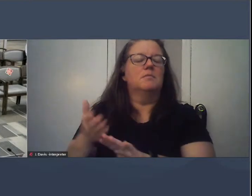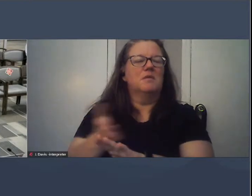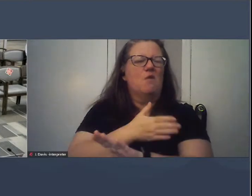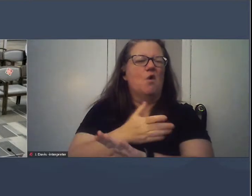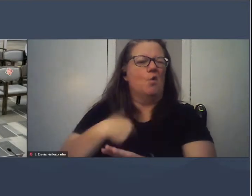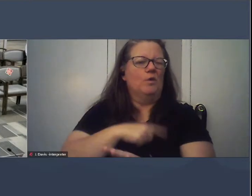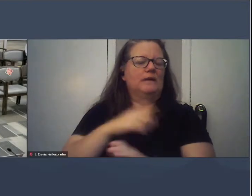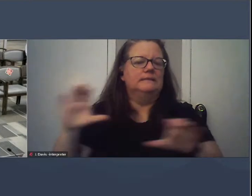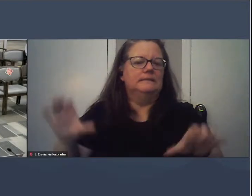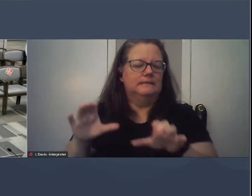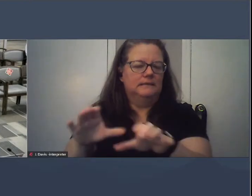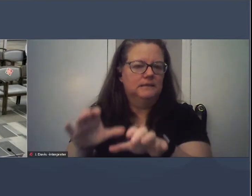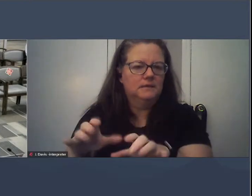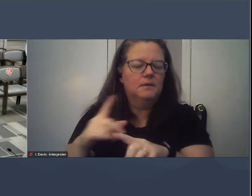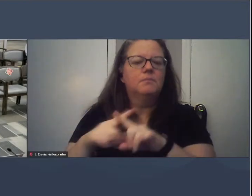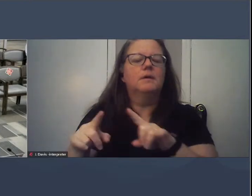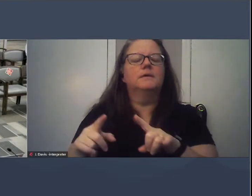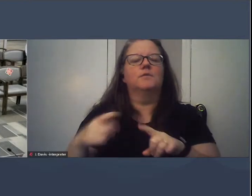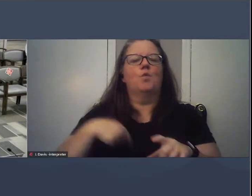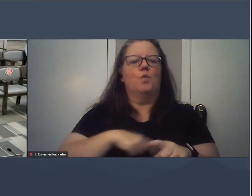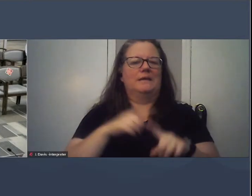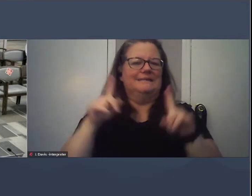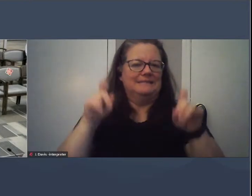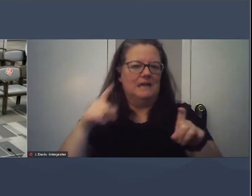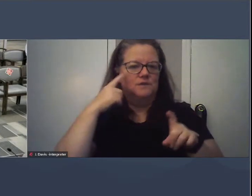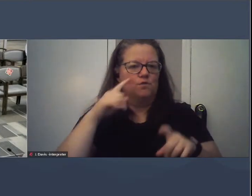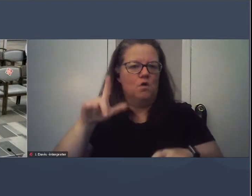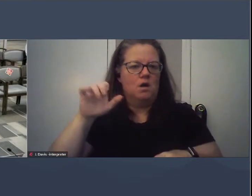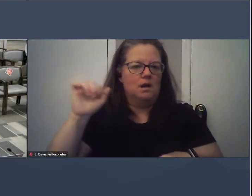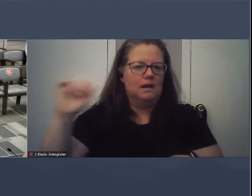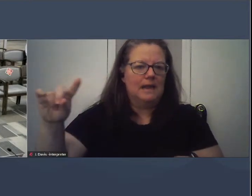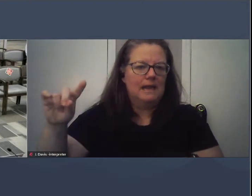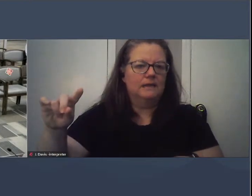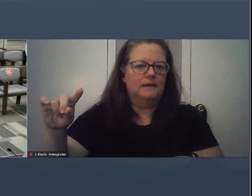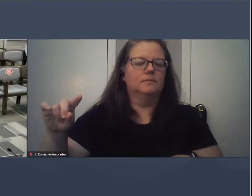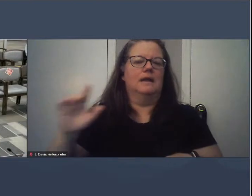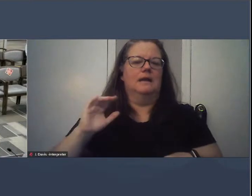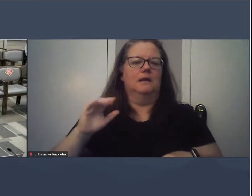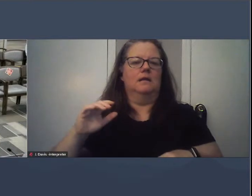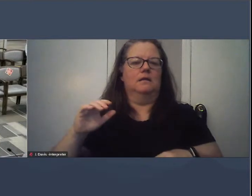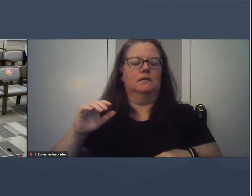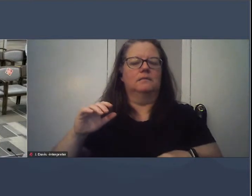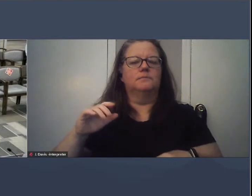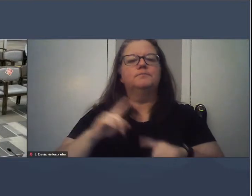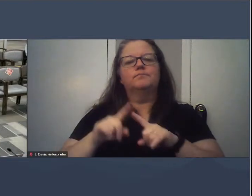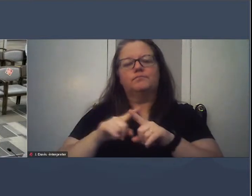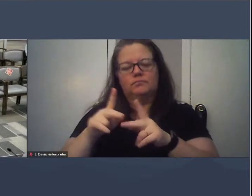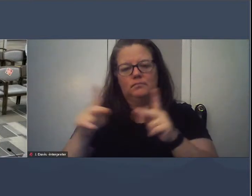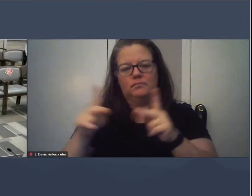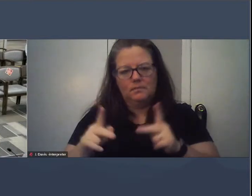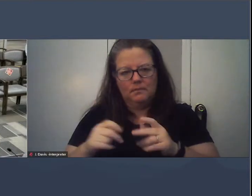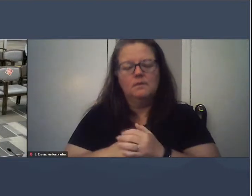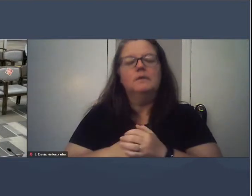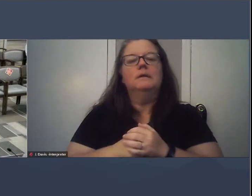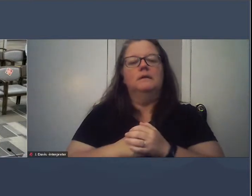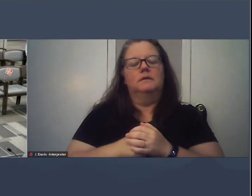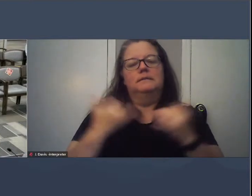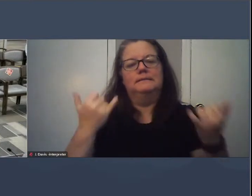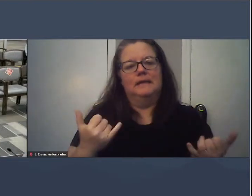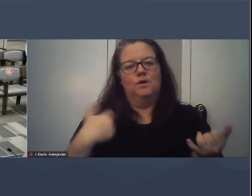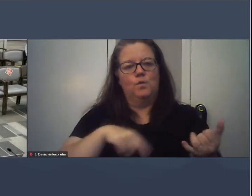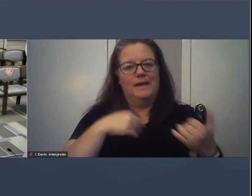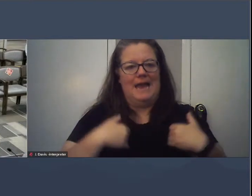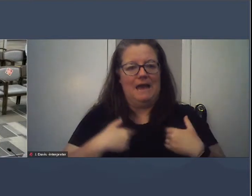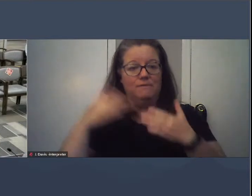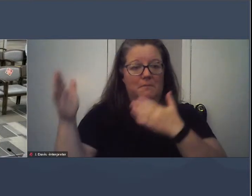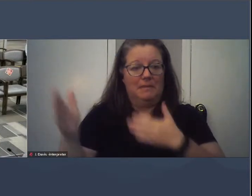do for lead at certain customers' taps and also at our plants. And we've got a mitigation